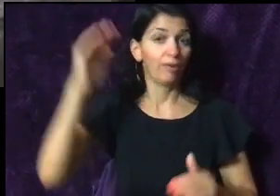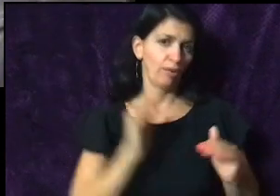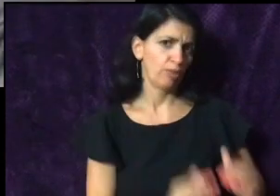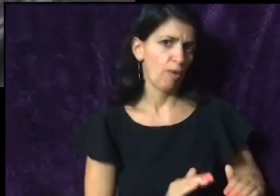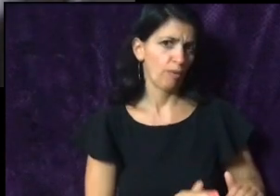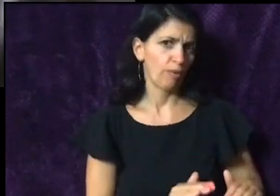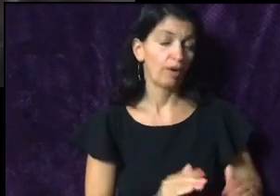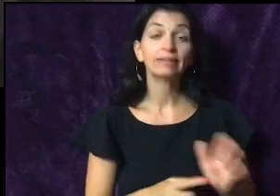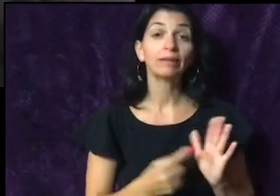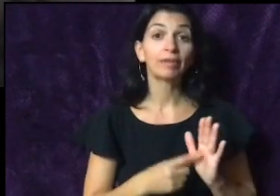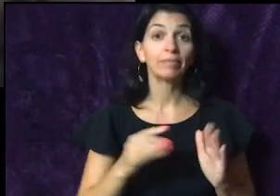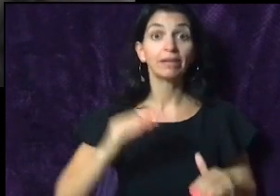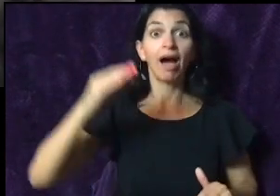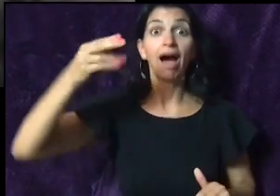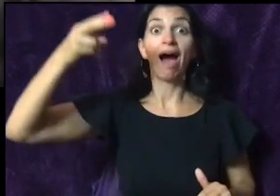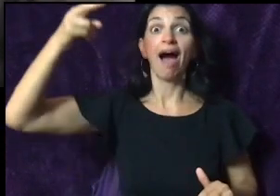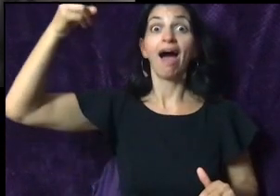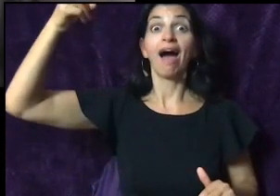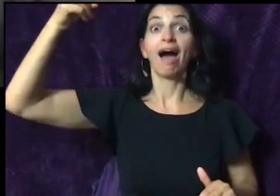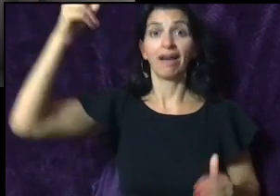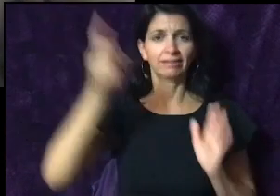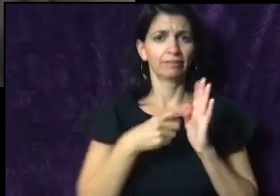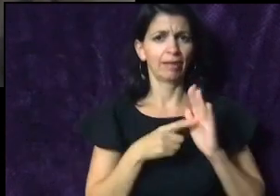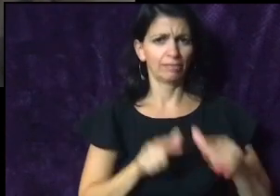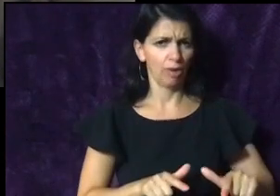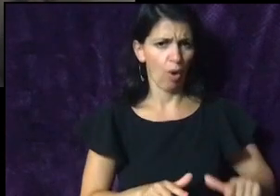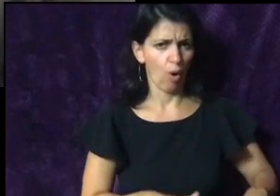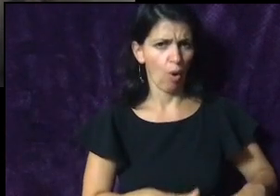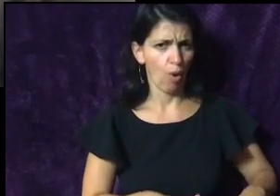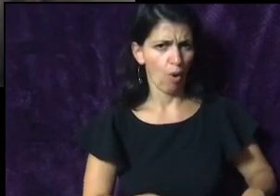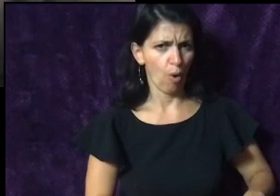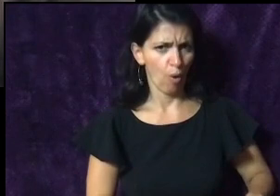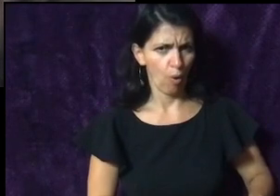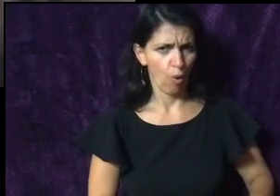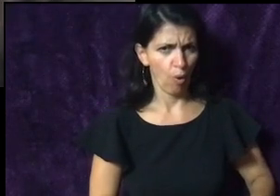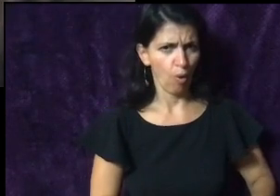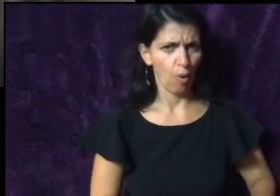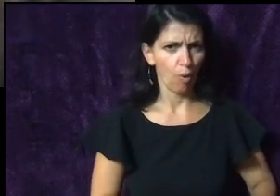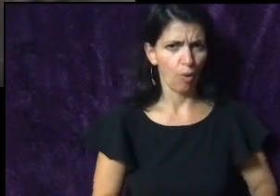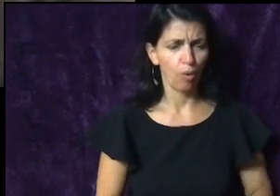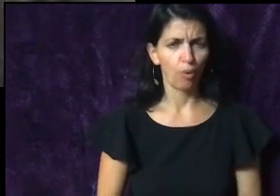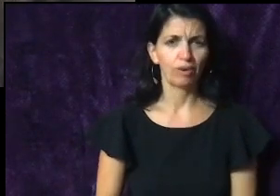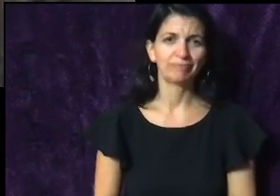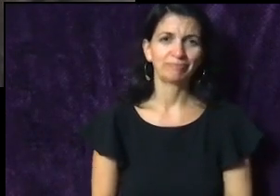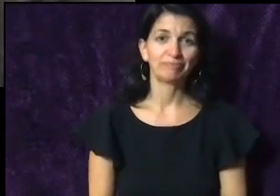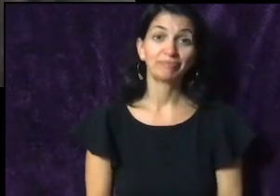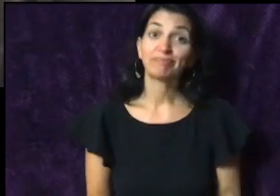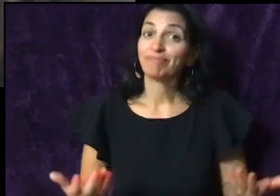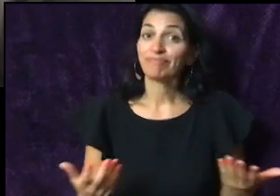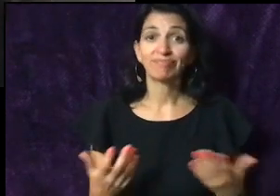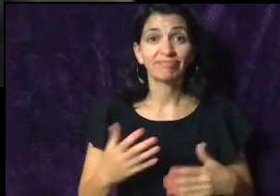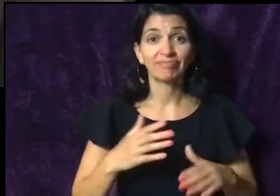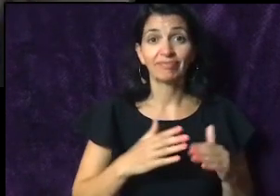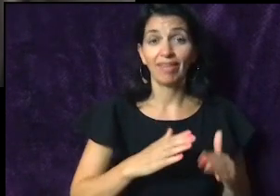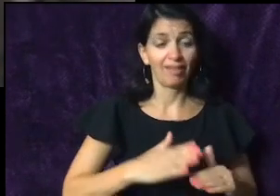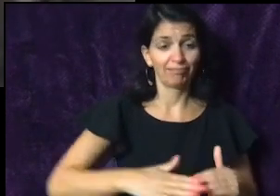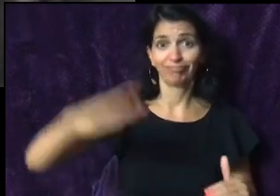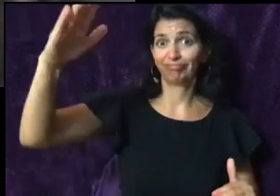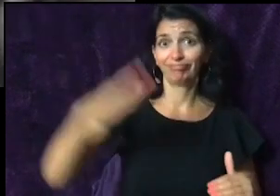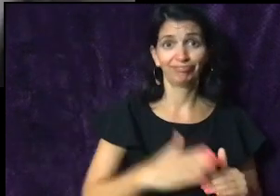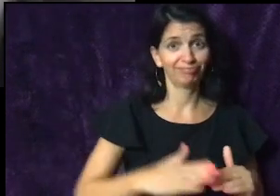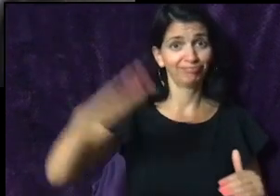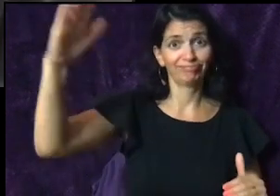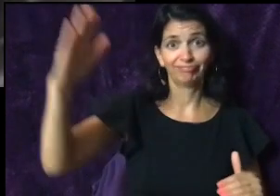lower. Sometimes melodies go way up high, and sometimes melodies go way down low, and everywhere